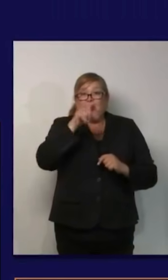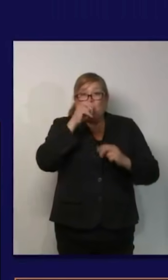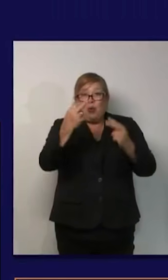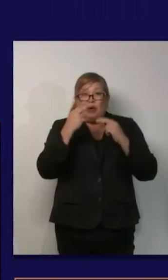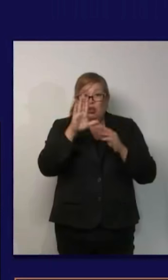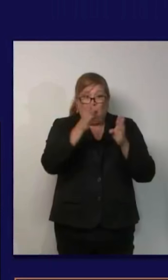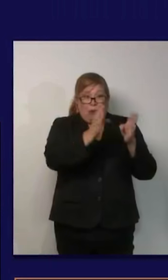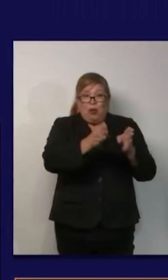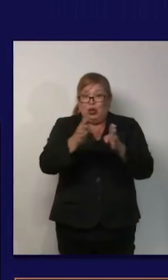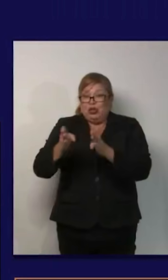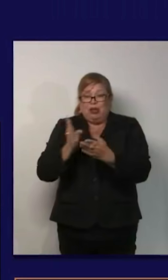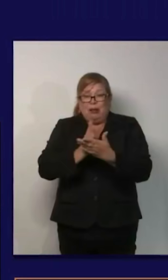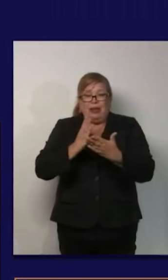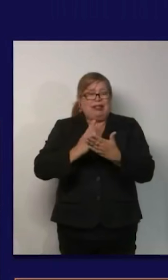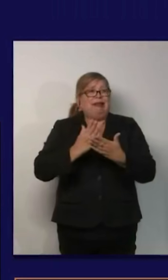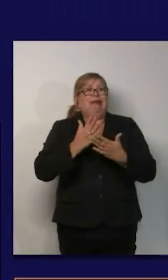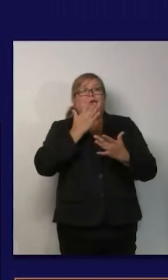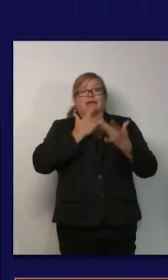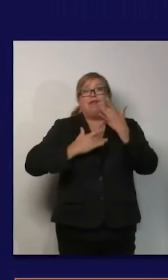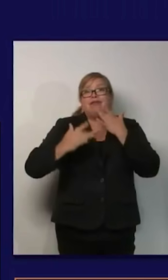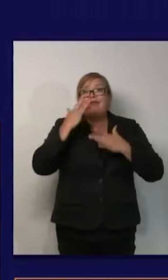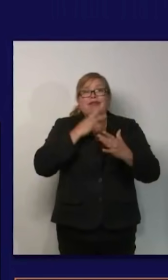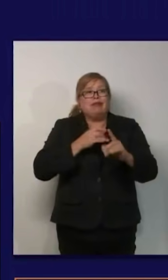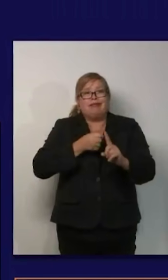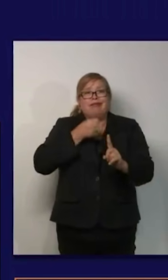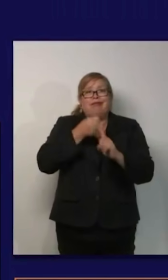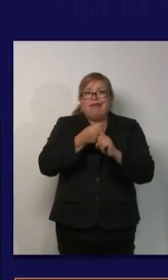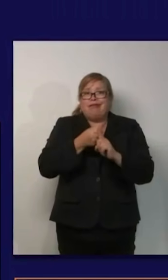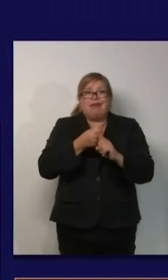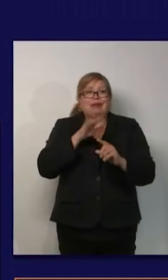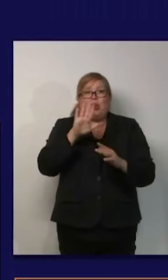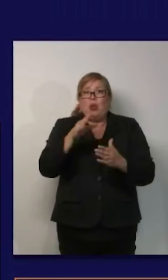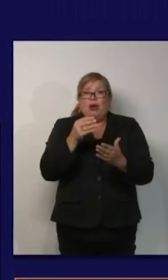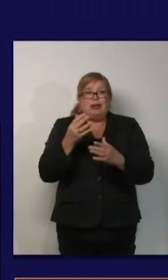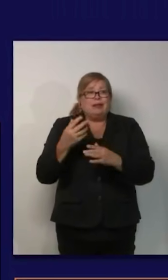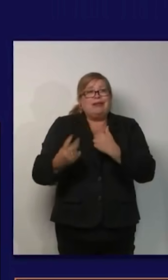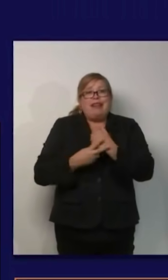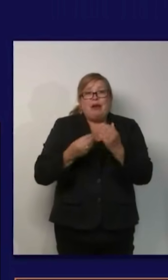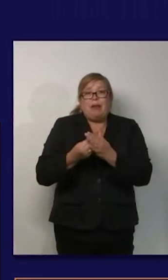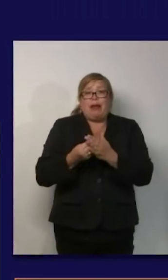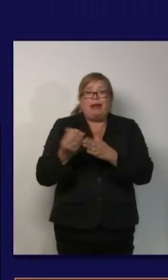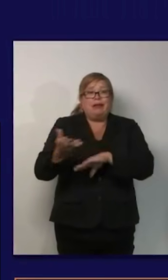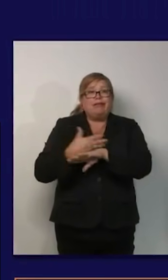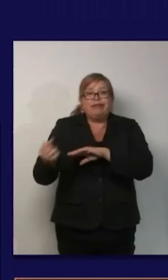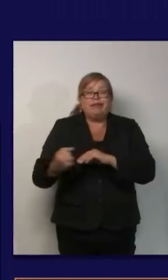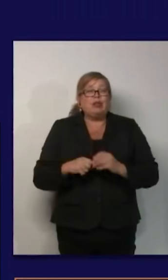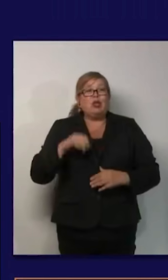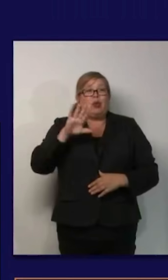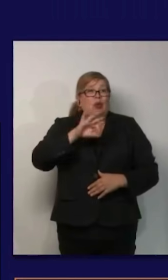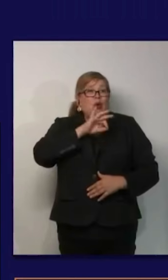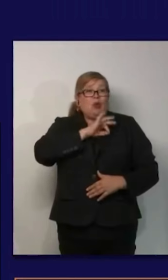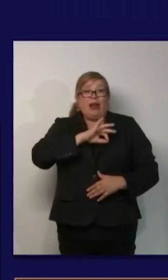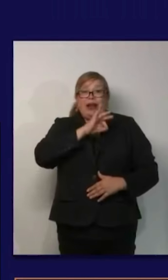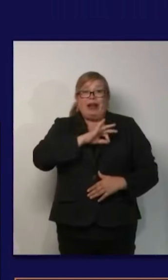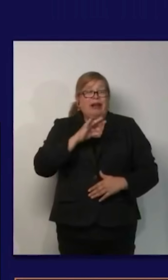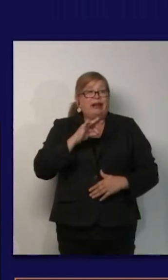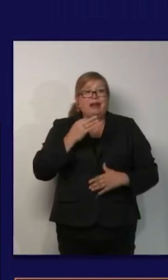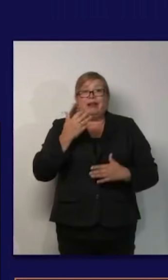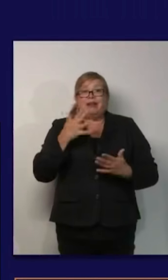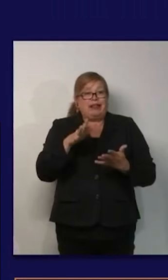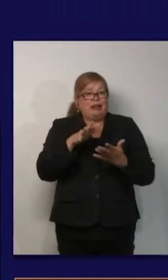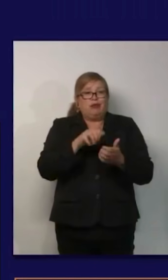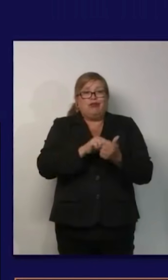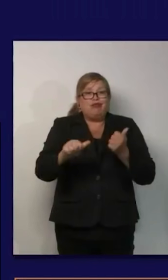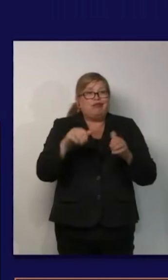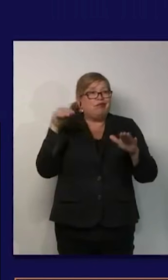are even more devastating. You've exhausted your savings. Your credit has been completely